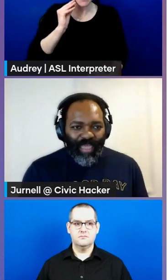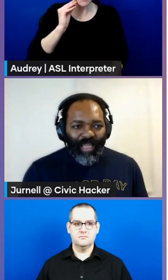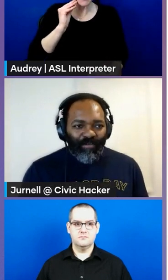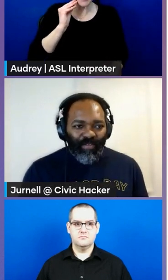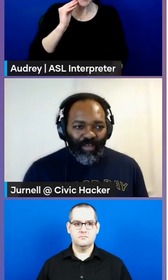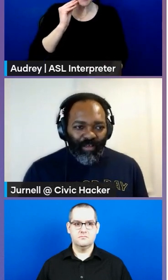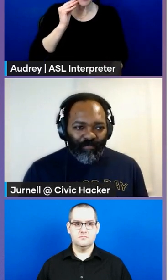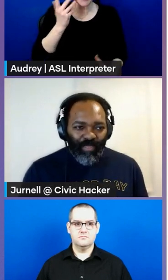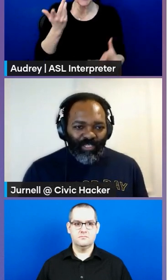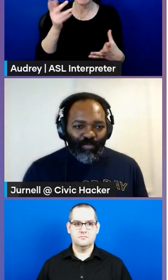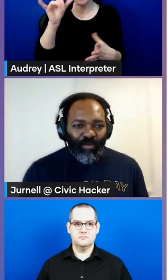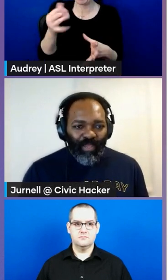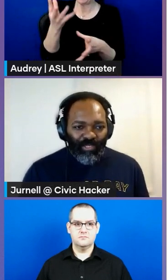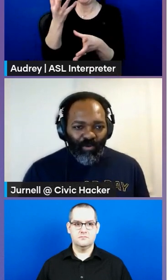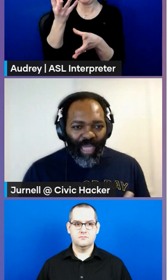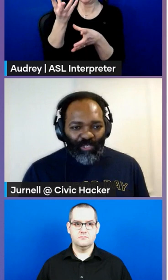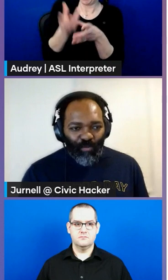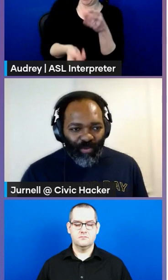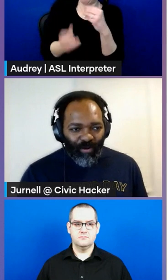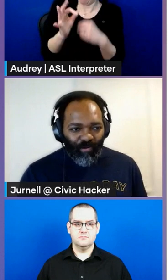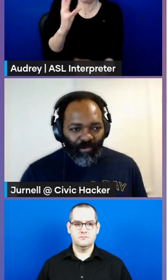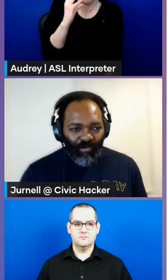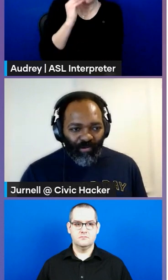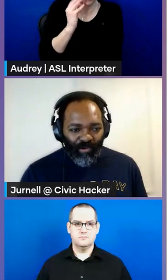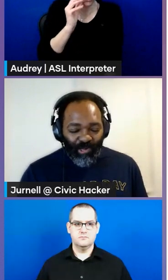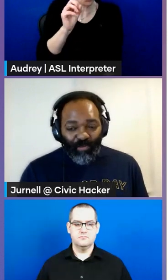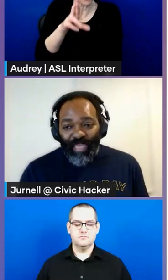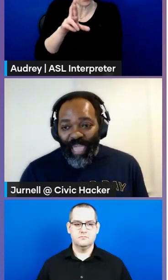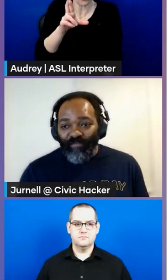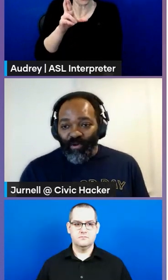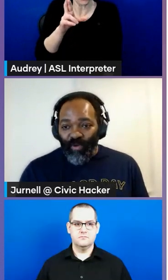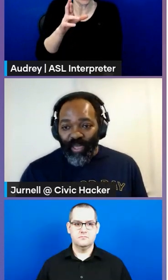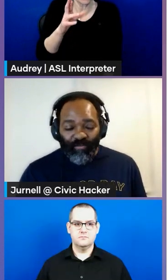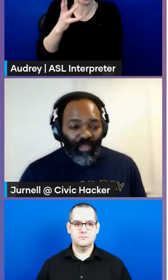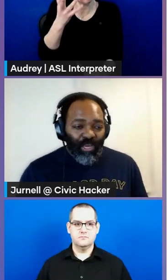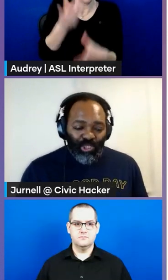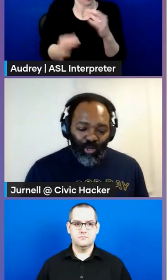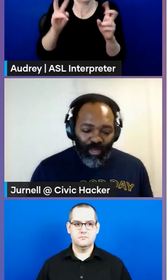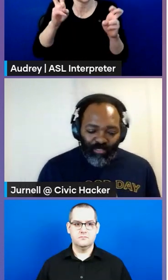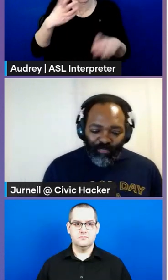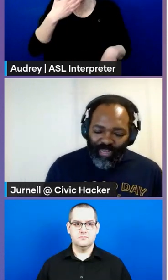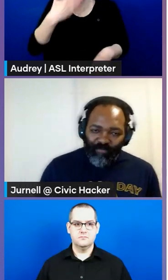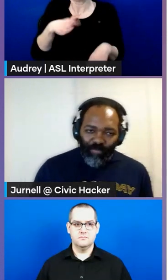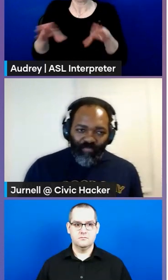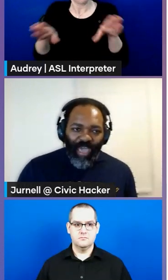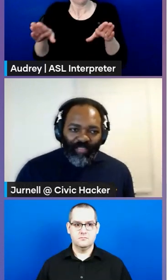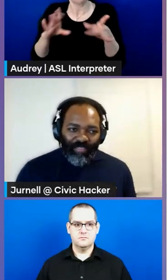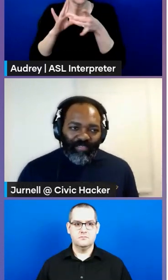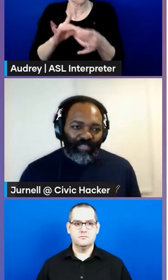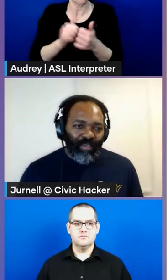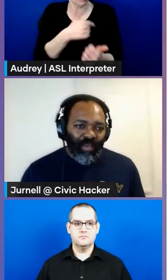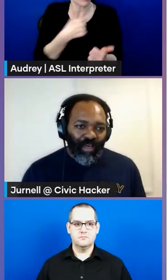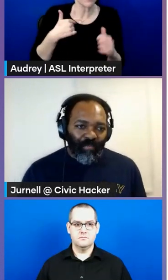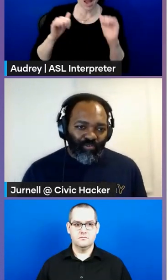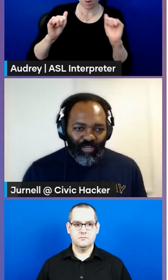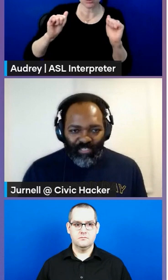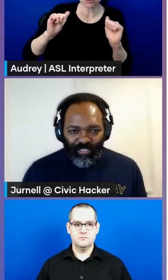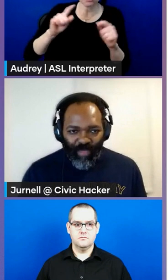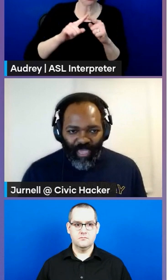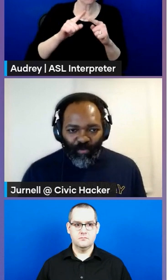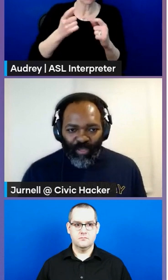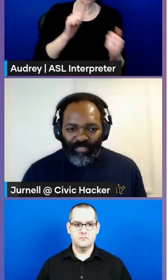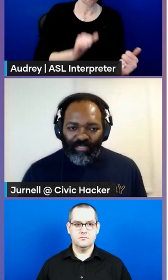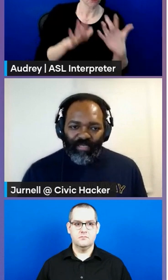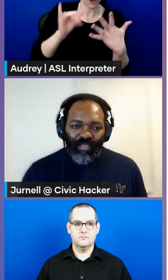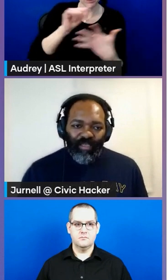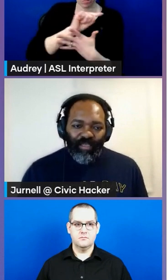this lack of experience or actual or good behavior around us being able to provide these address these